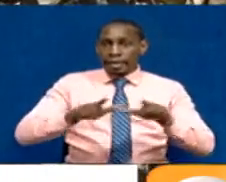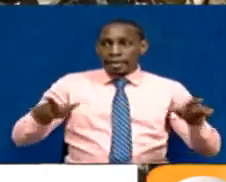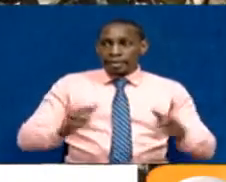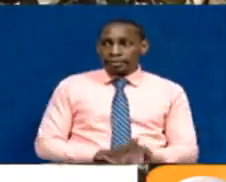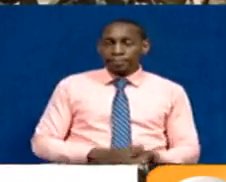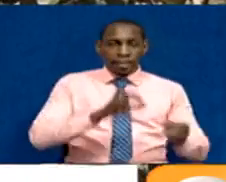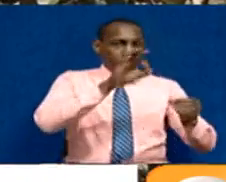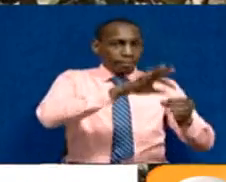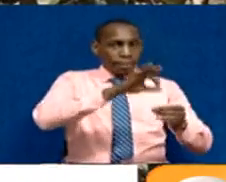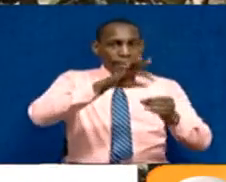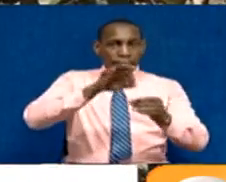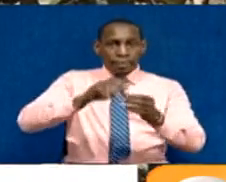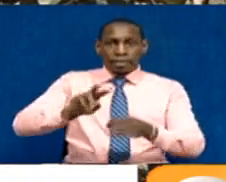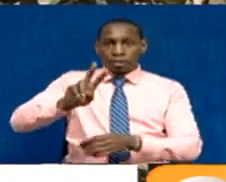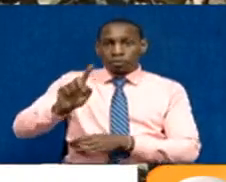I've planted like